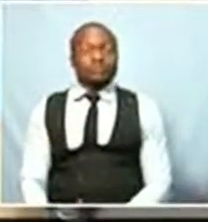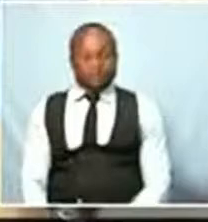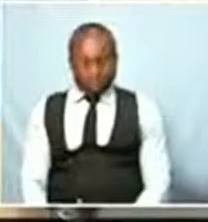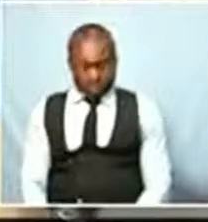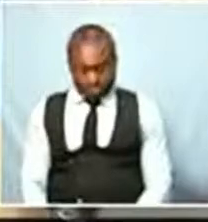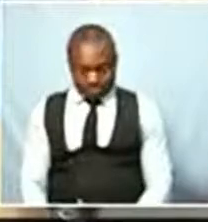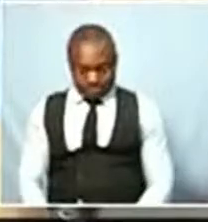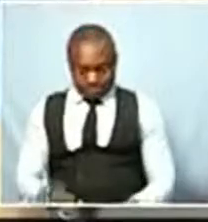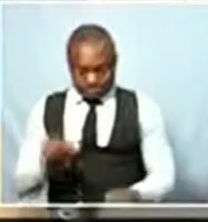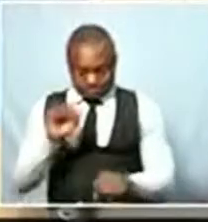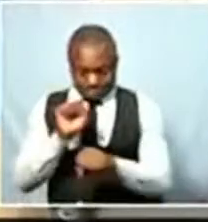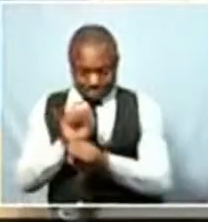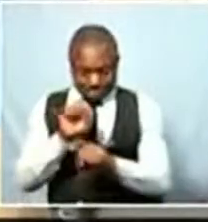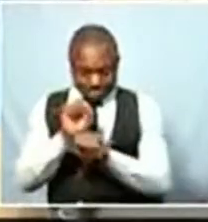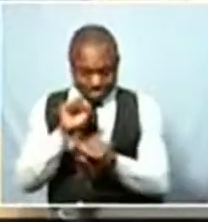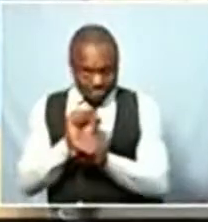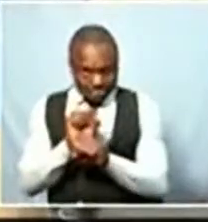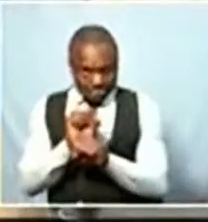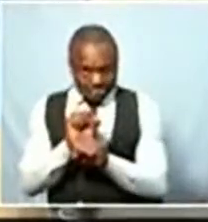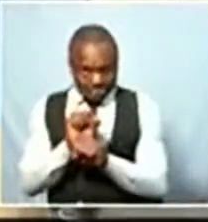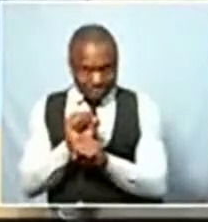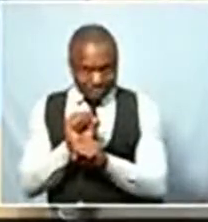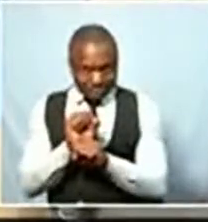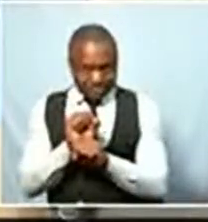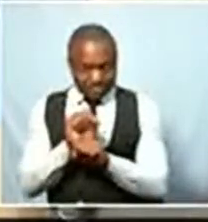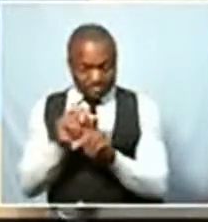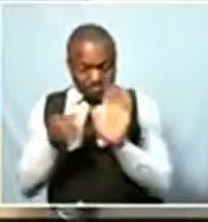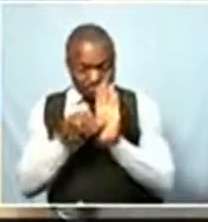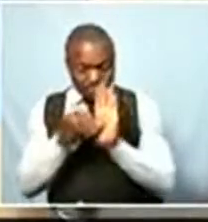The performance key indicators.